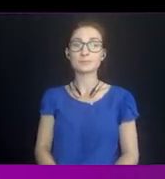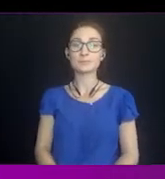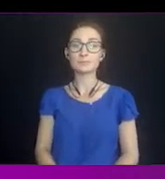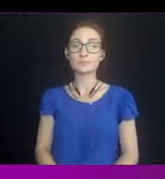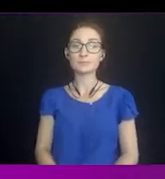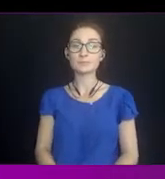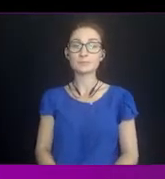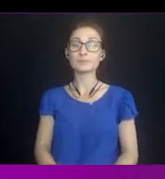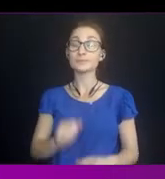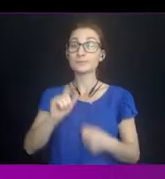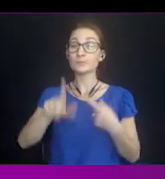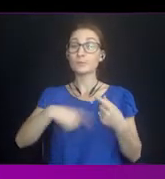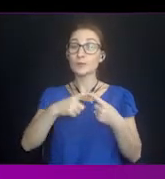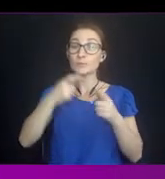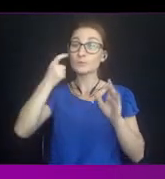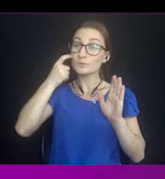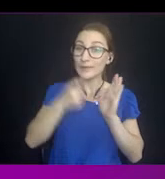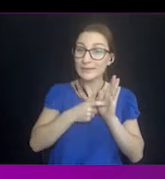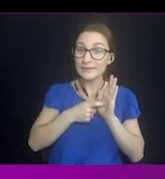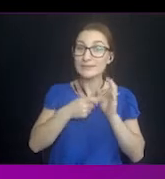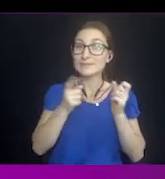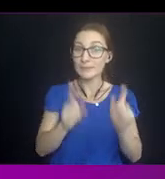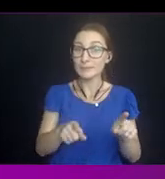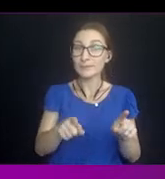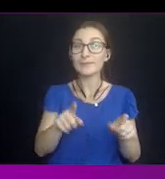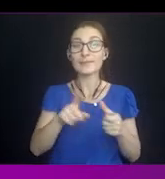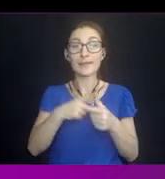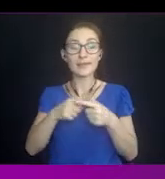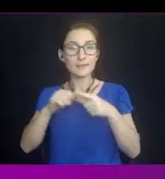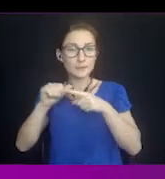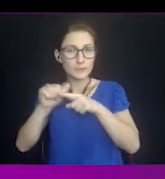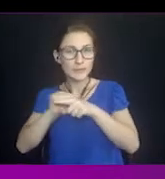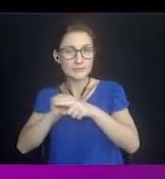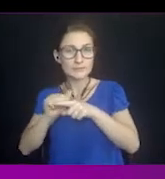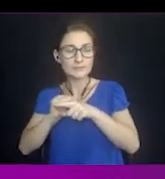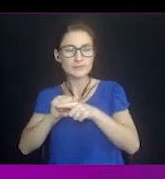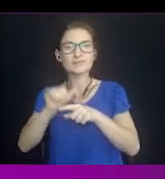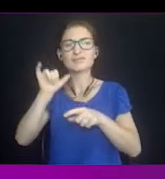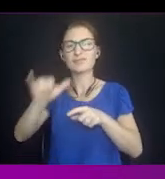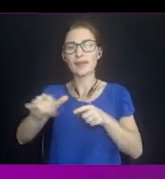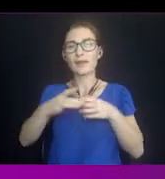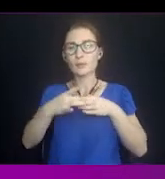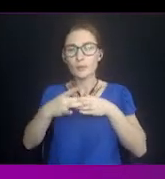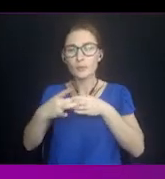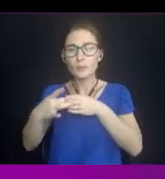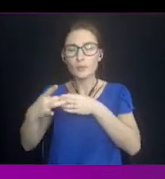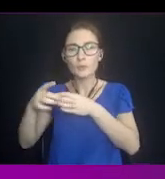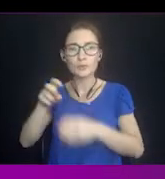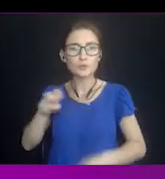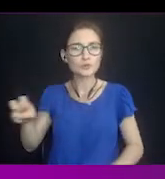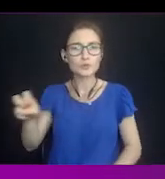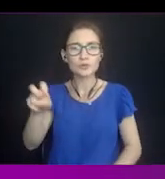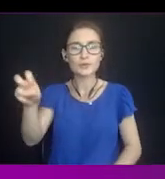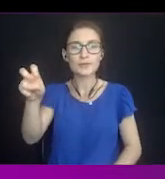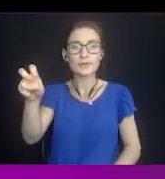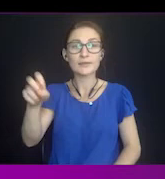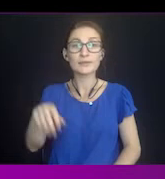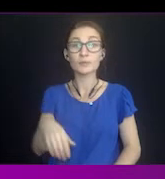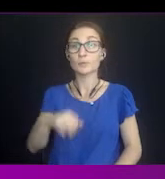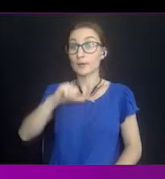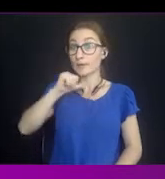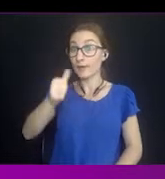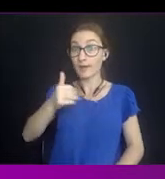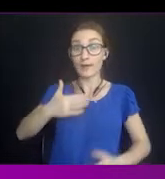And as they recognize each part and then do some of the practices, that's how you kind of take